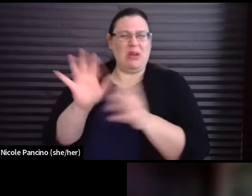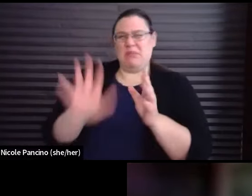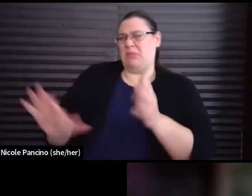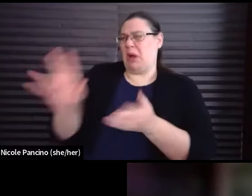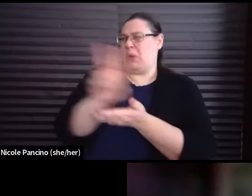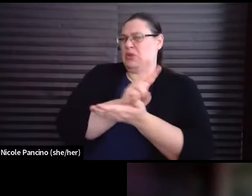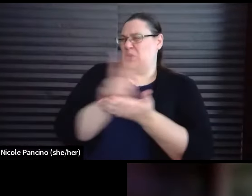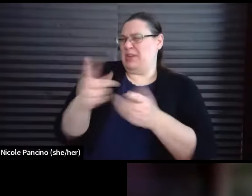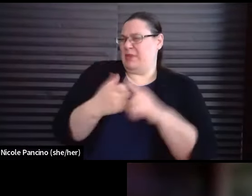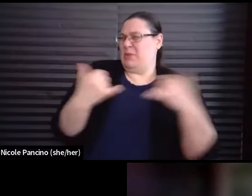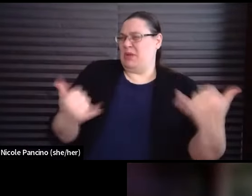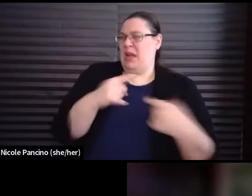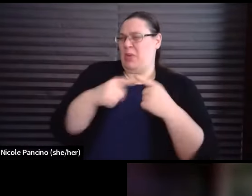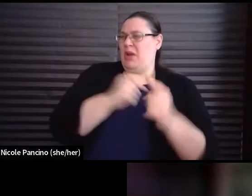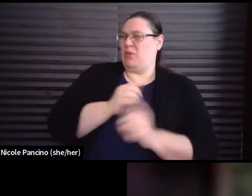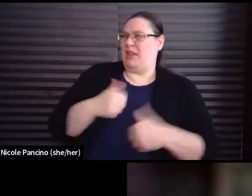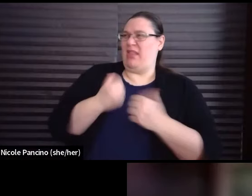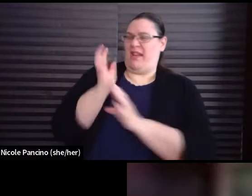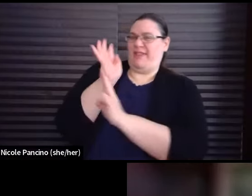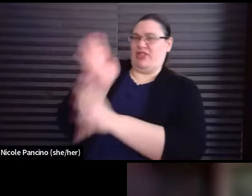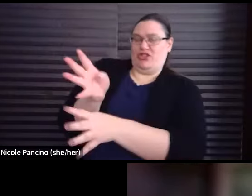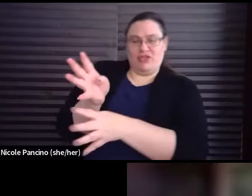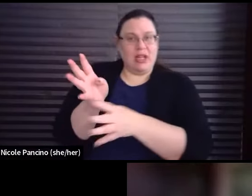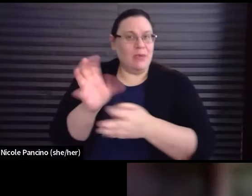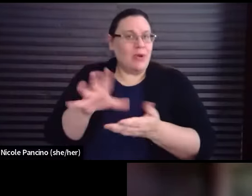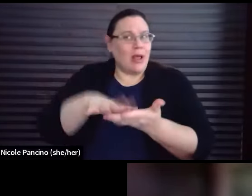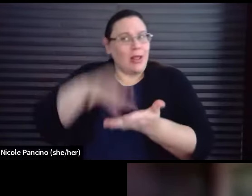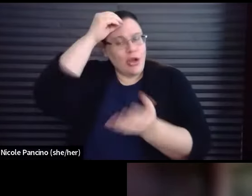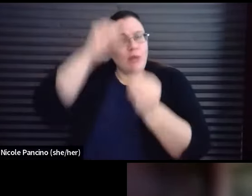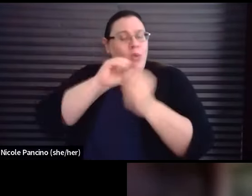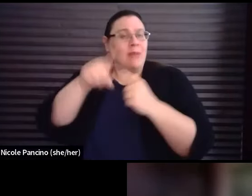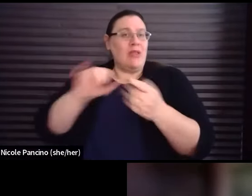can find out more about the contract at